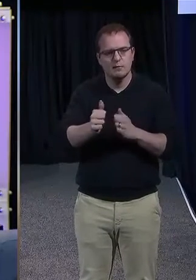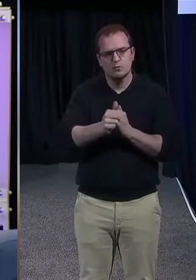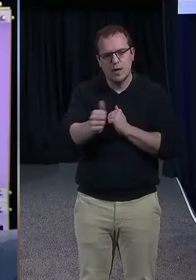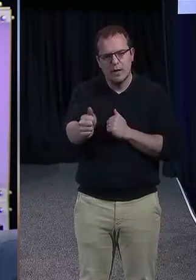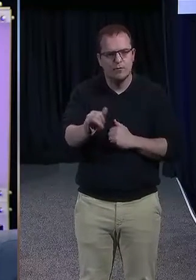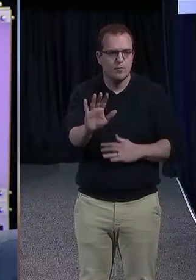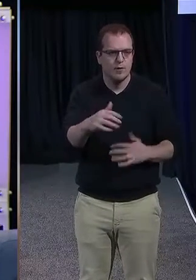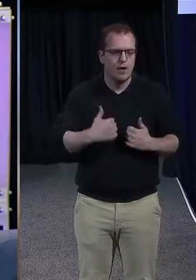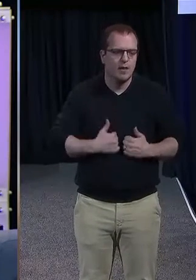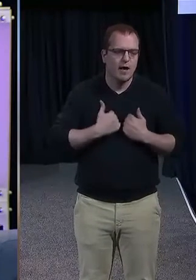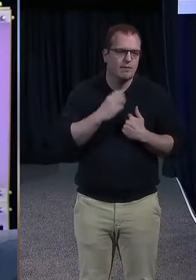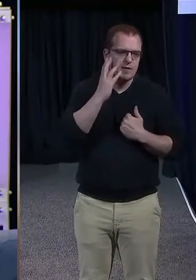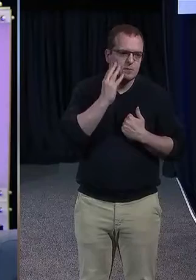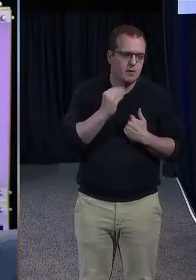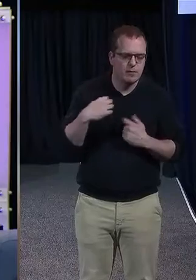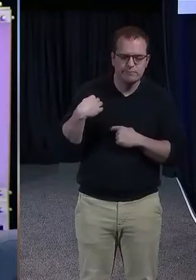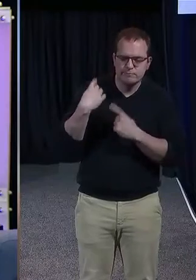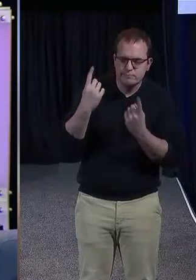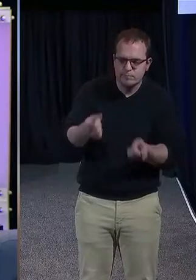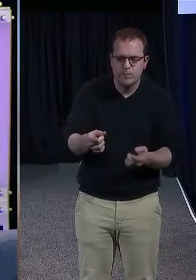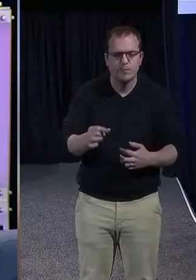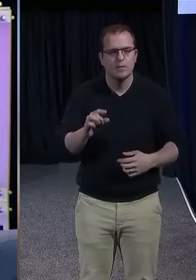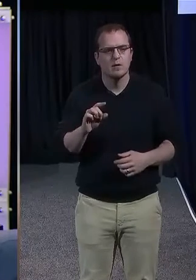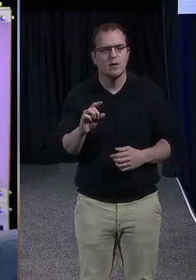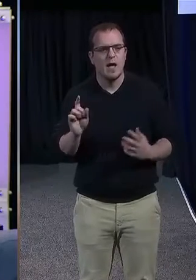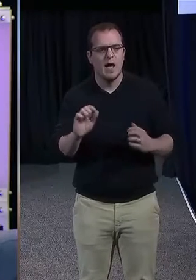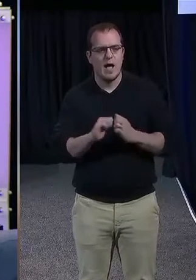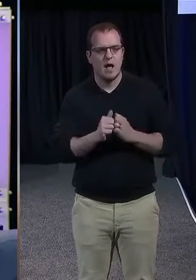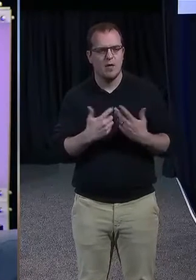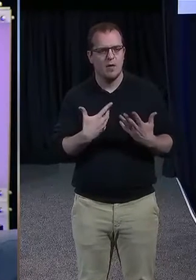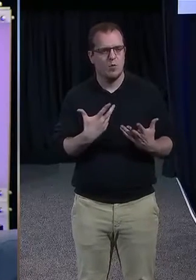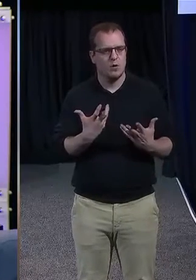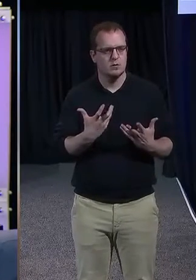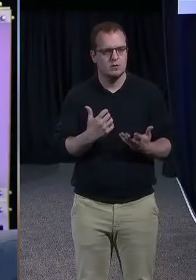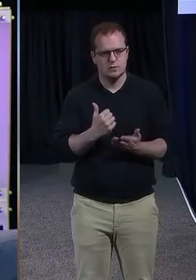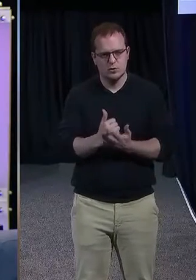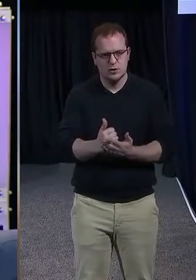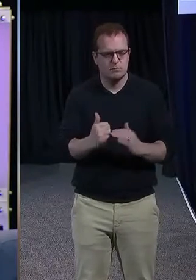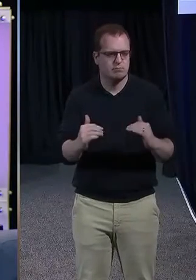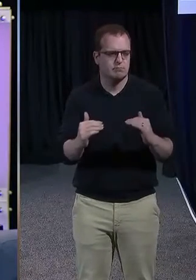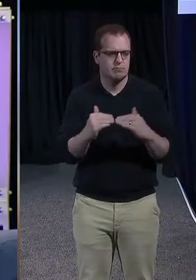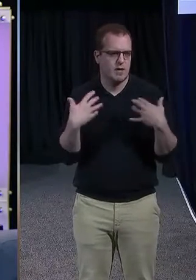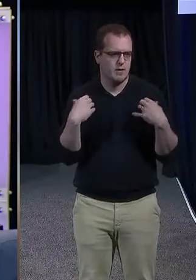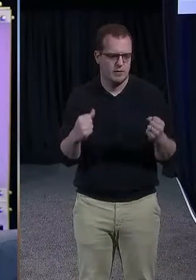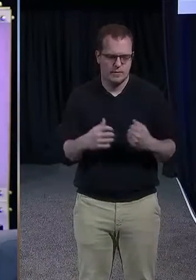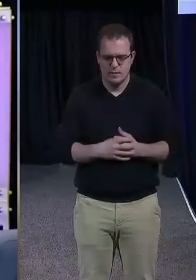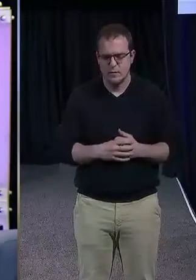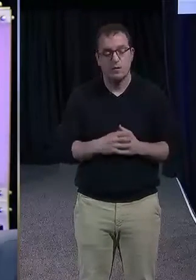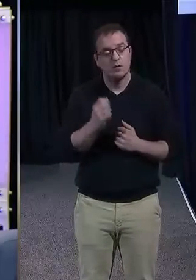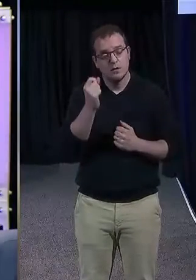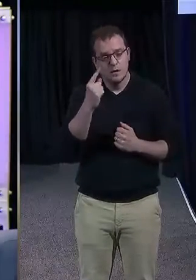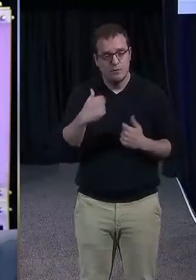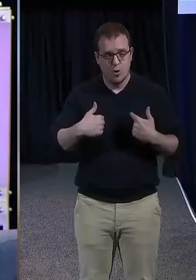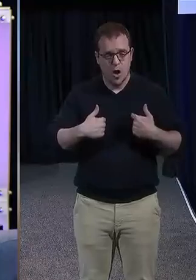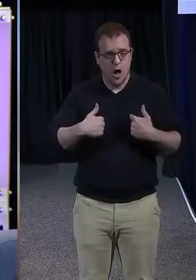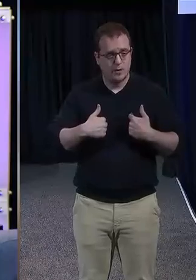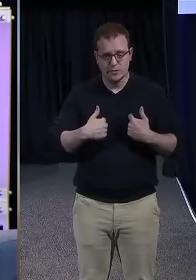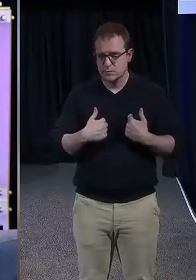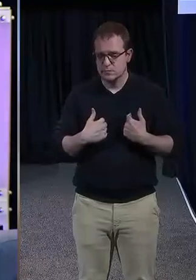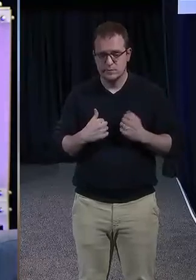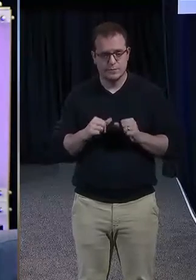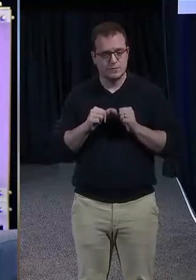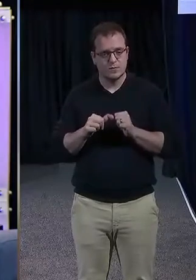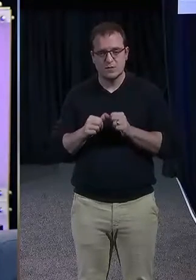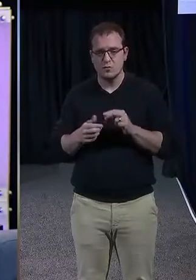life experiences, and how they want to contribute to achieving health equity. So for us, we are seeing an increased number